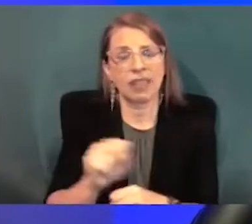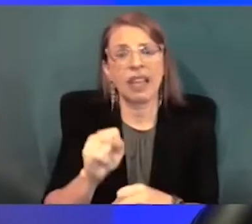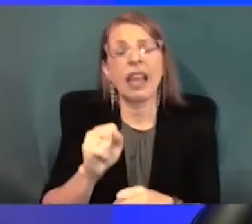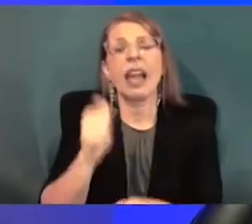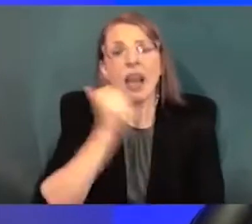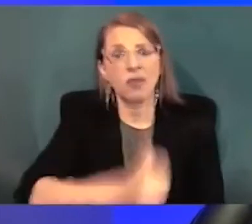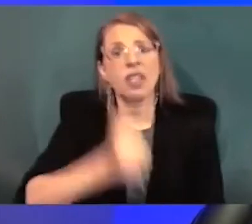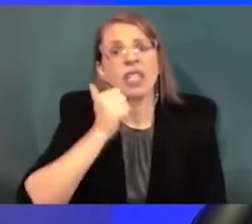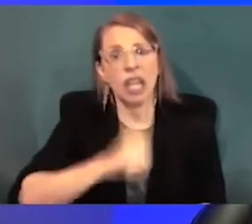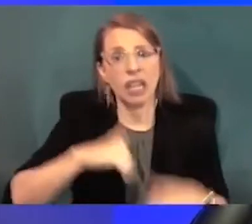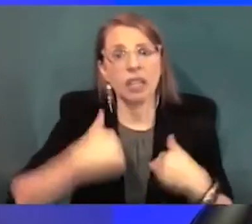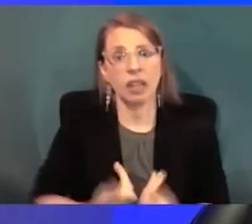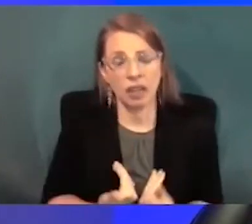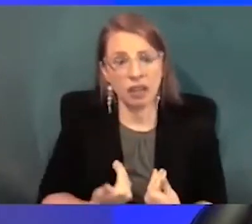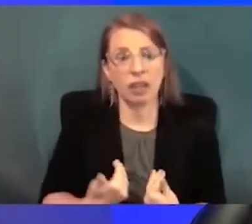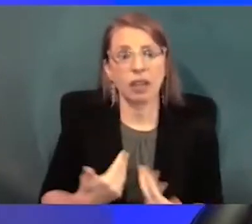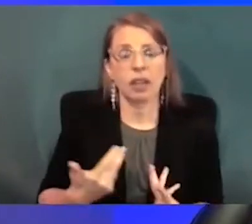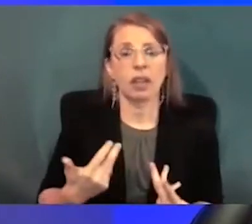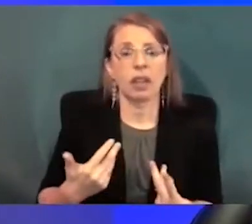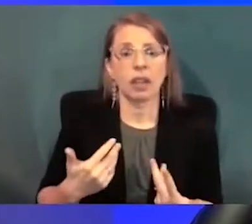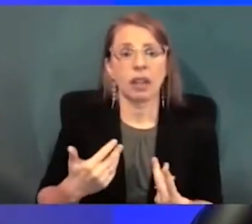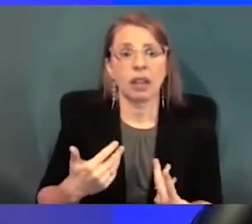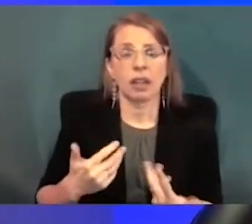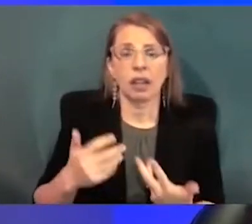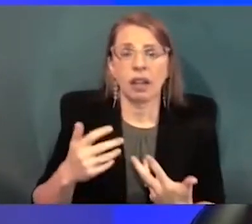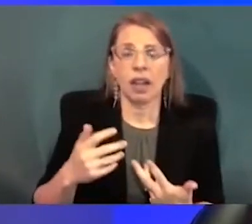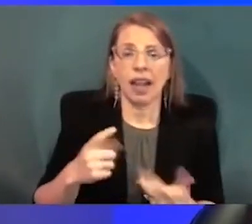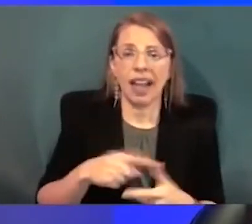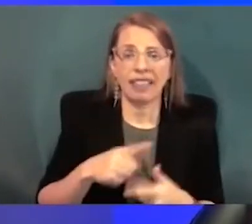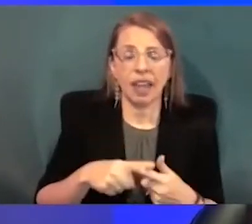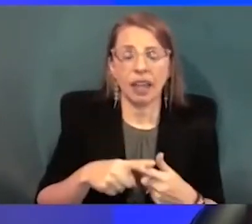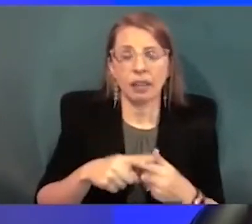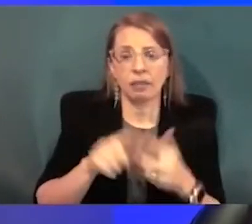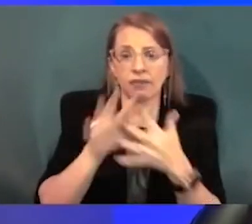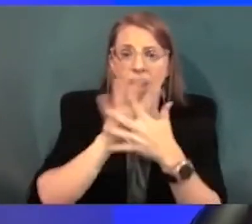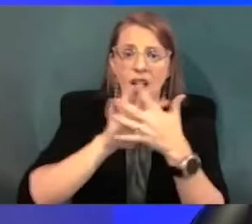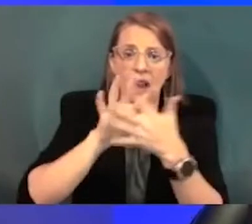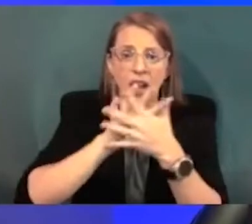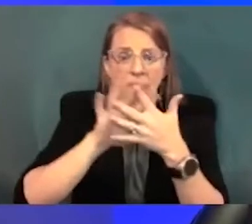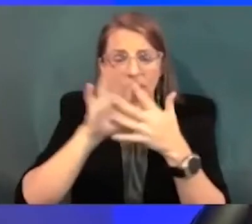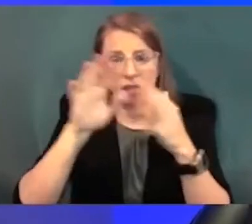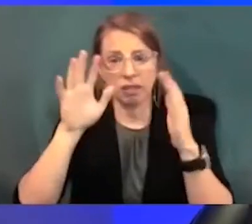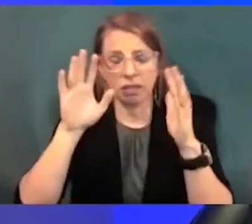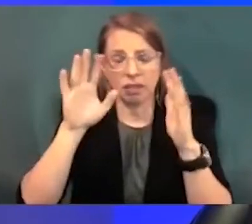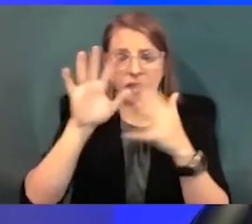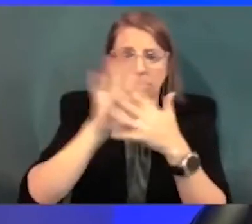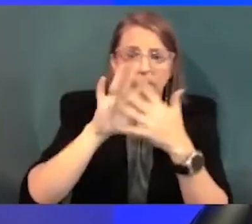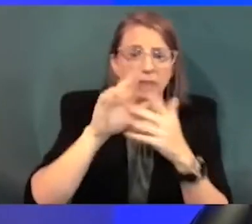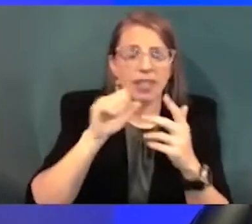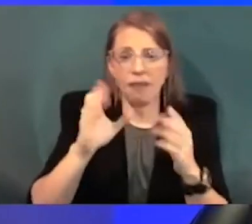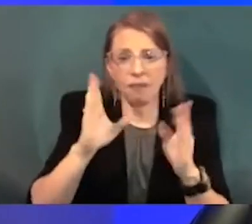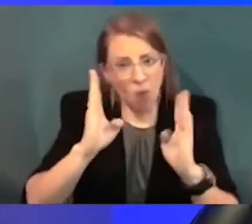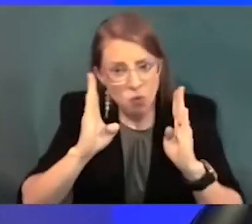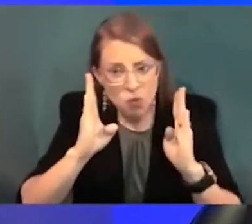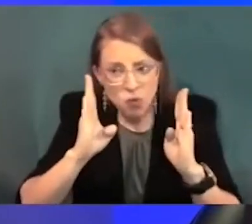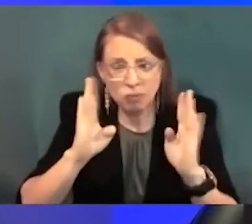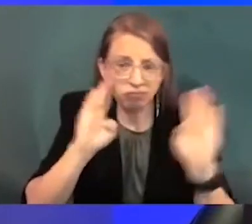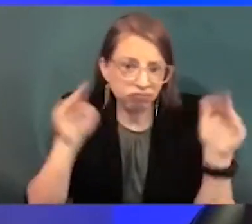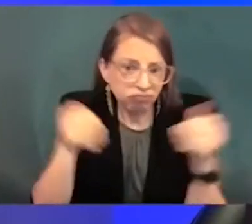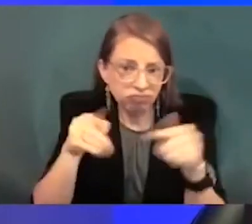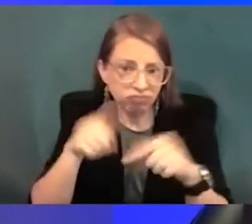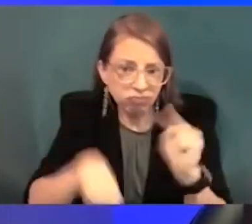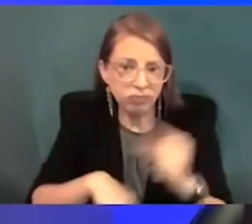that too, you're just kind of like this fog comes over you, and so your focus is off, and just being able